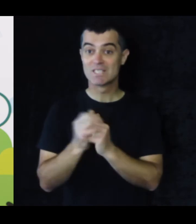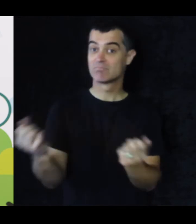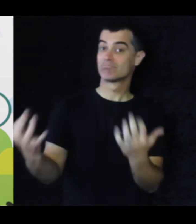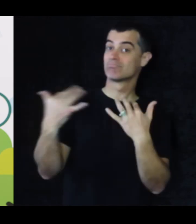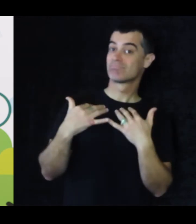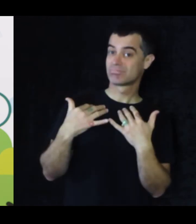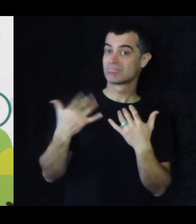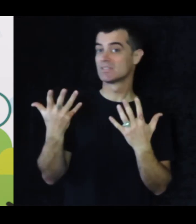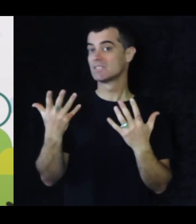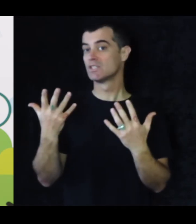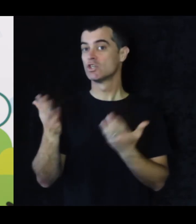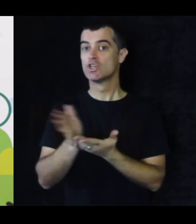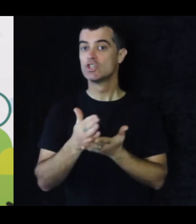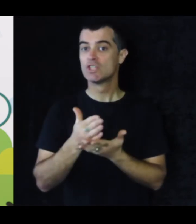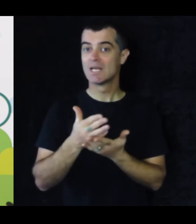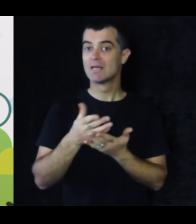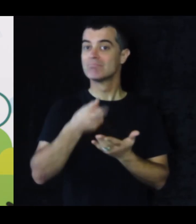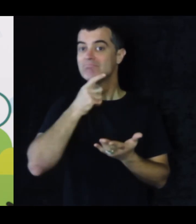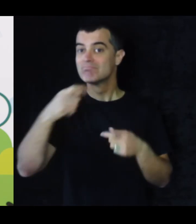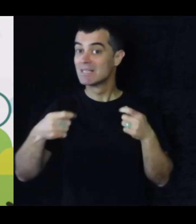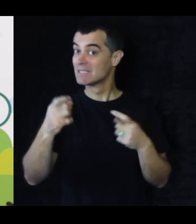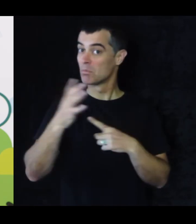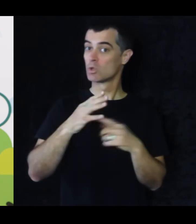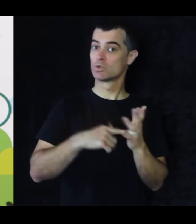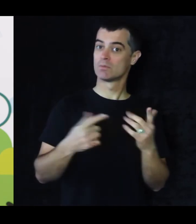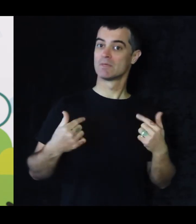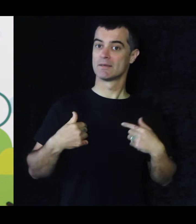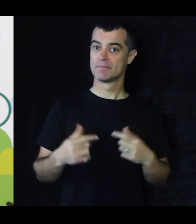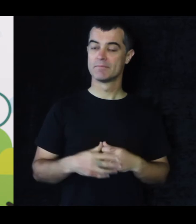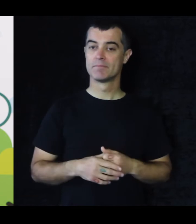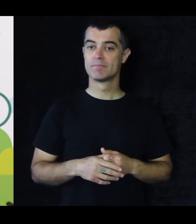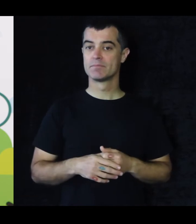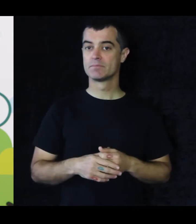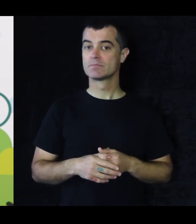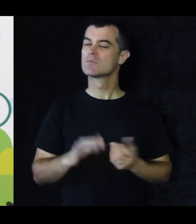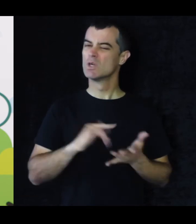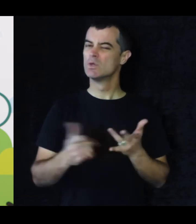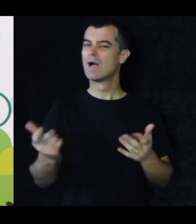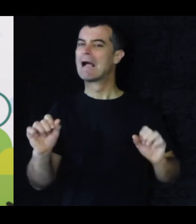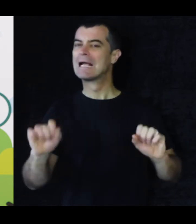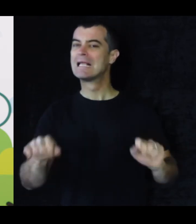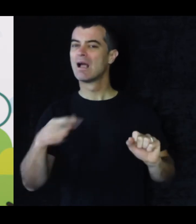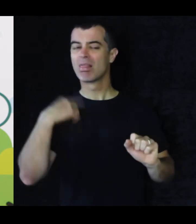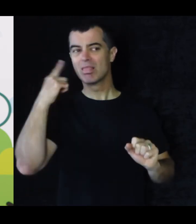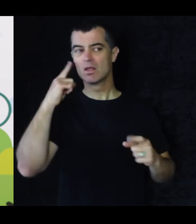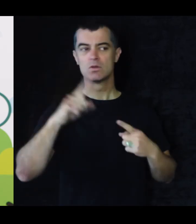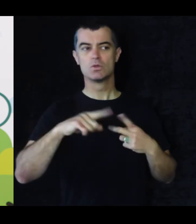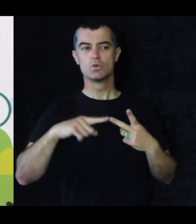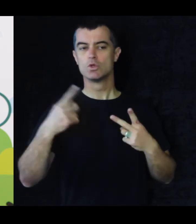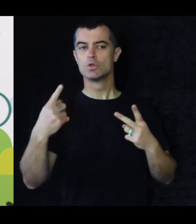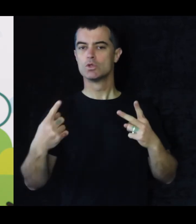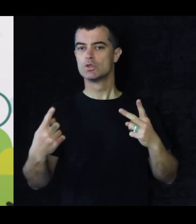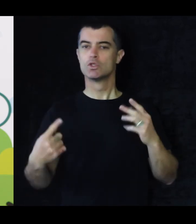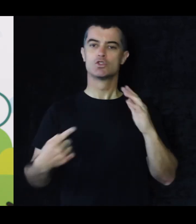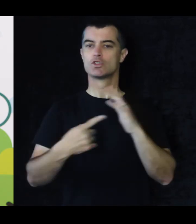around to share a meal with is really important to me. So yeah, I think those are the 2 top